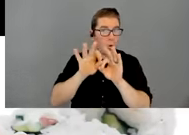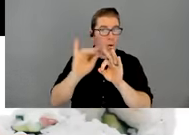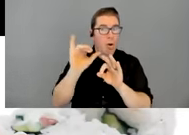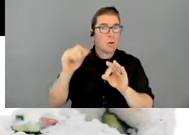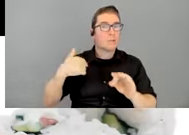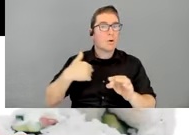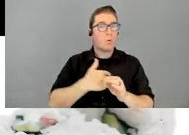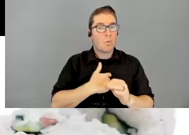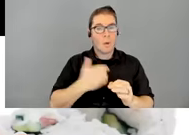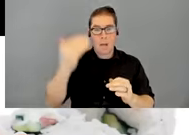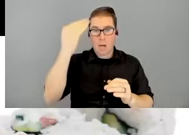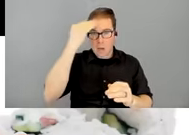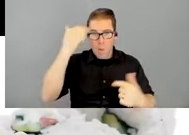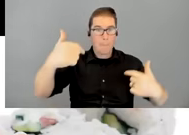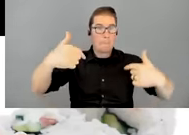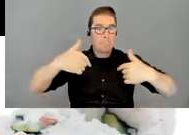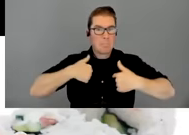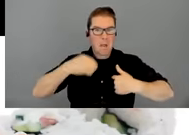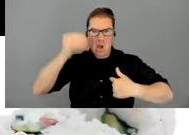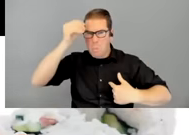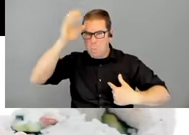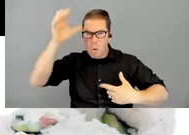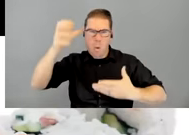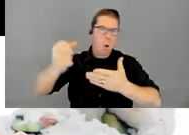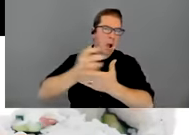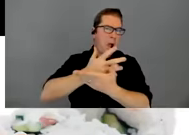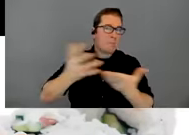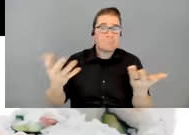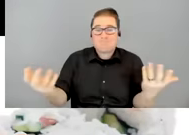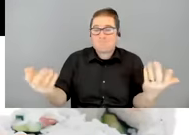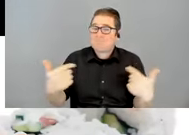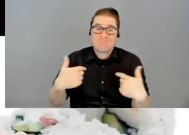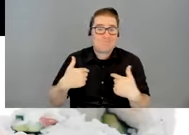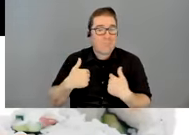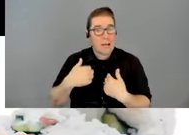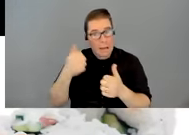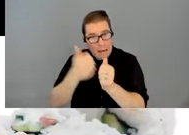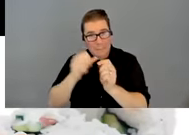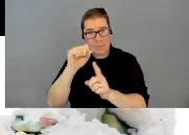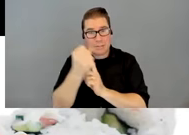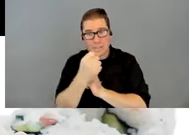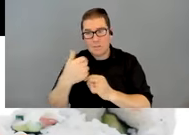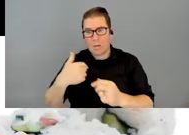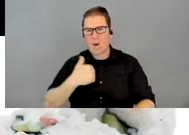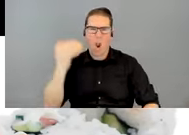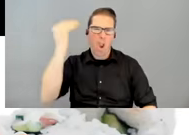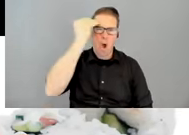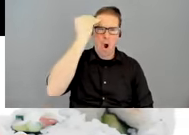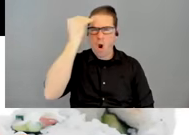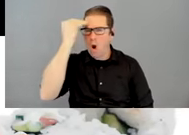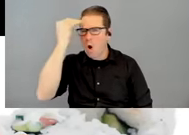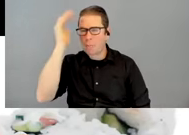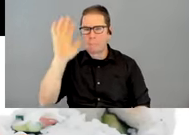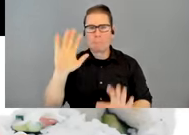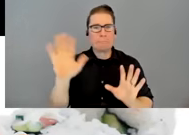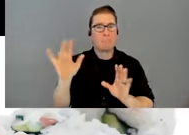deficit-mindedness or biases in any situation, and possibly stop always assuming that the student is wrong,